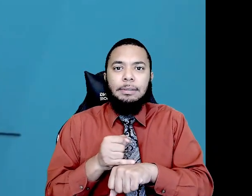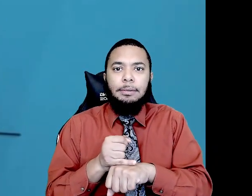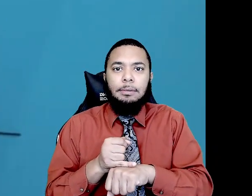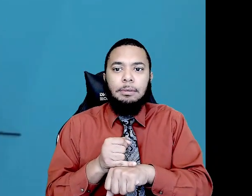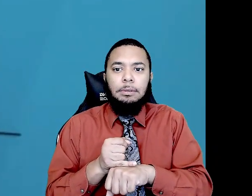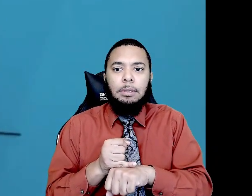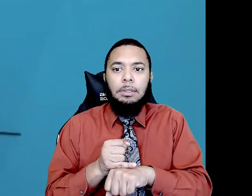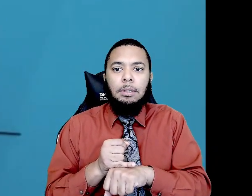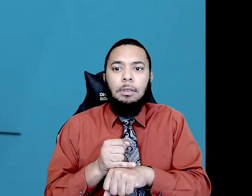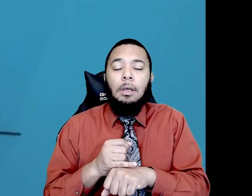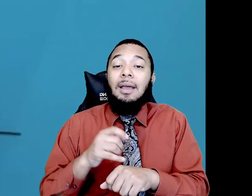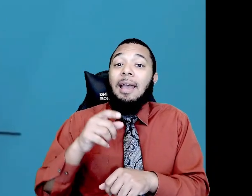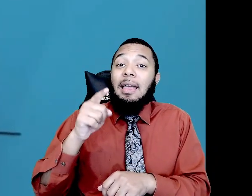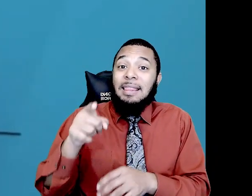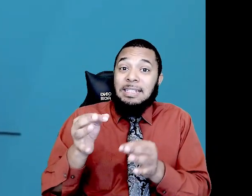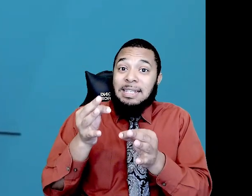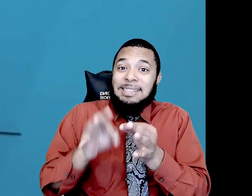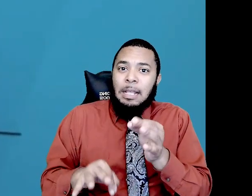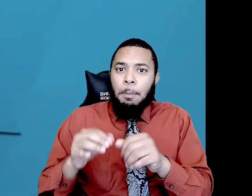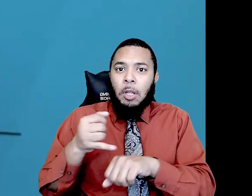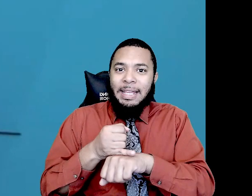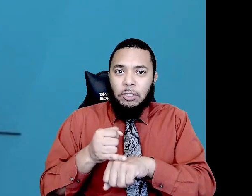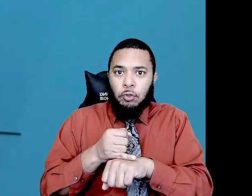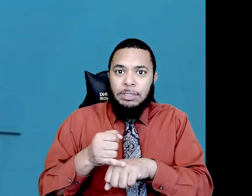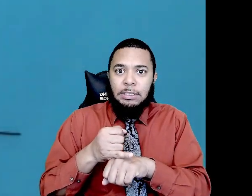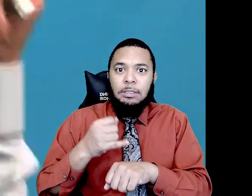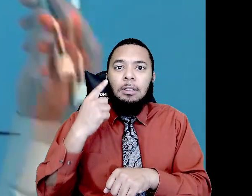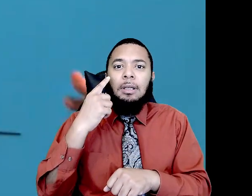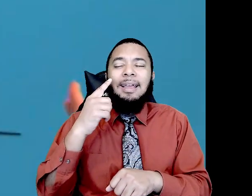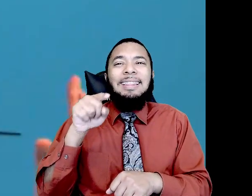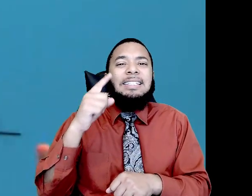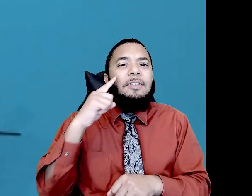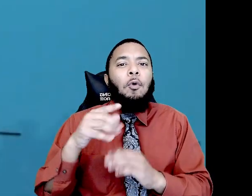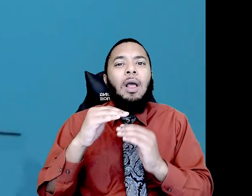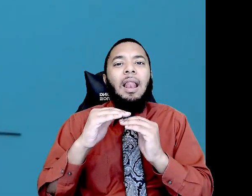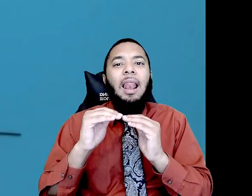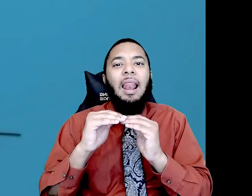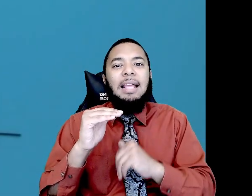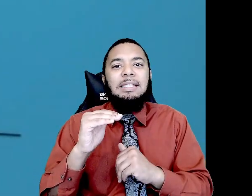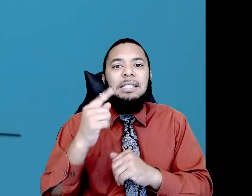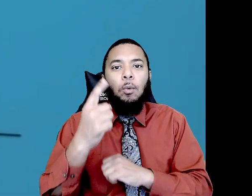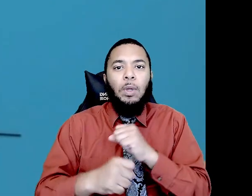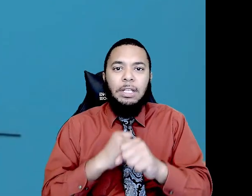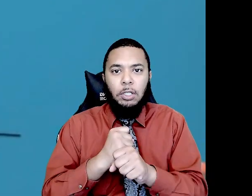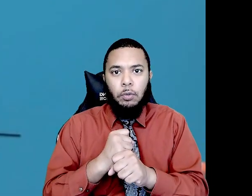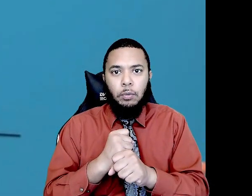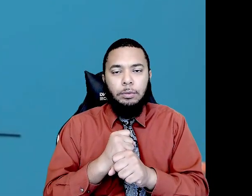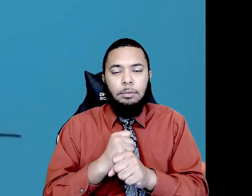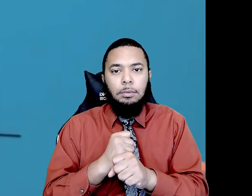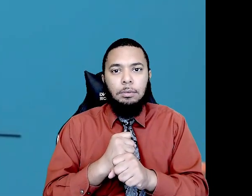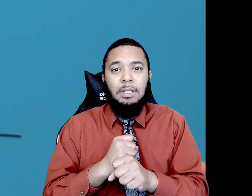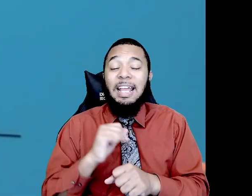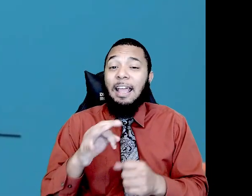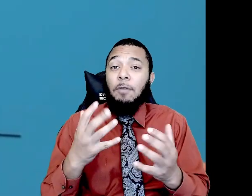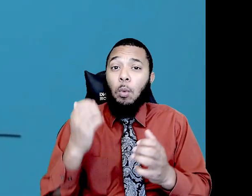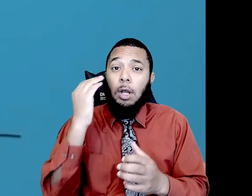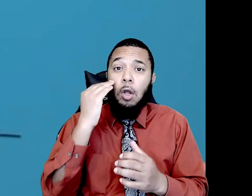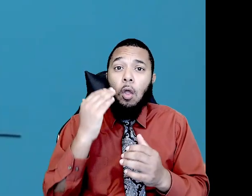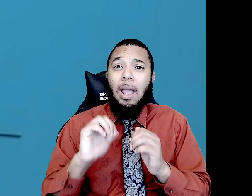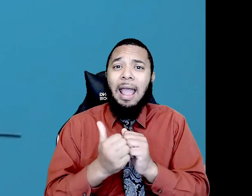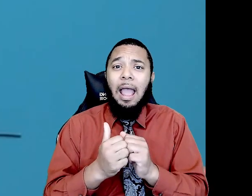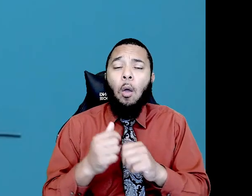year. There's a different calculation if you want to understand how long-term interest impacts your